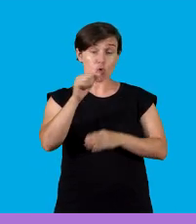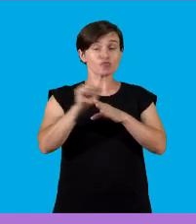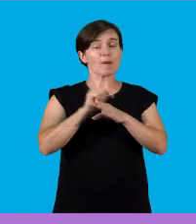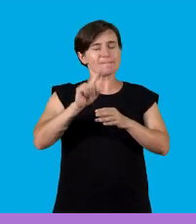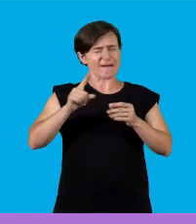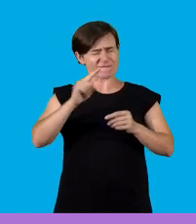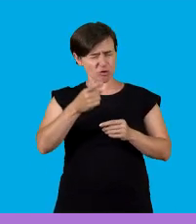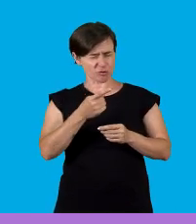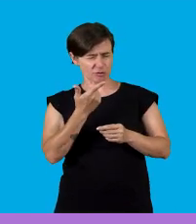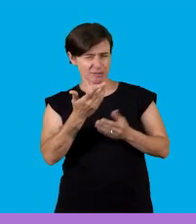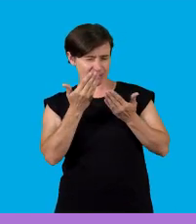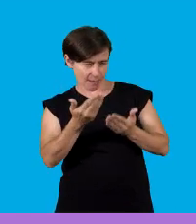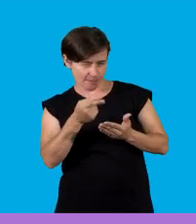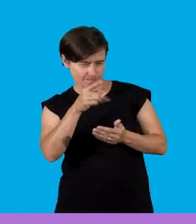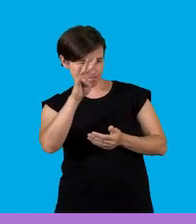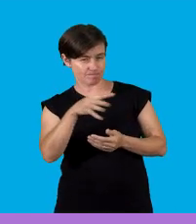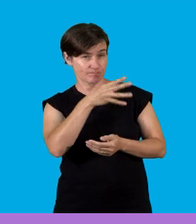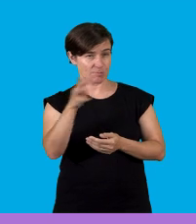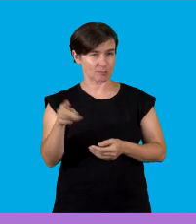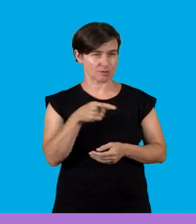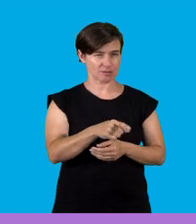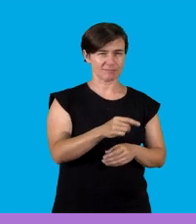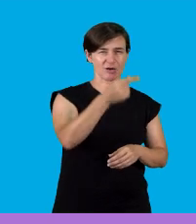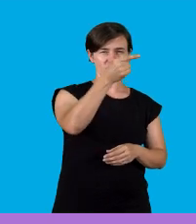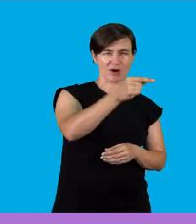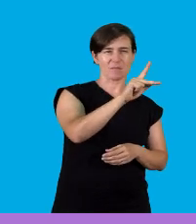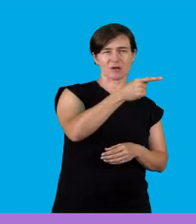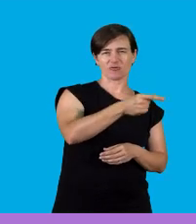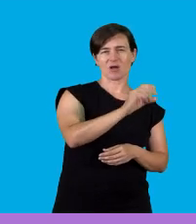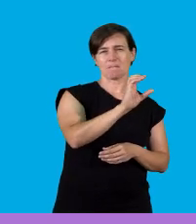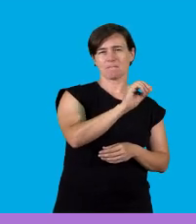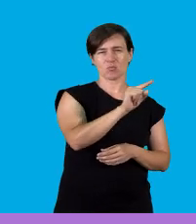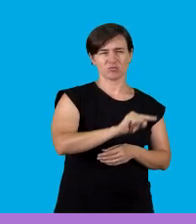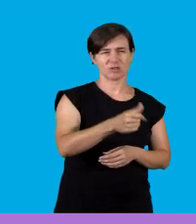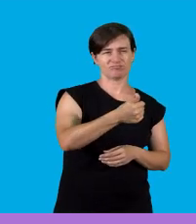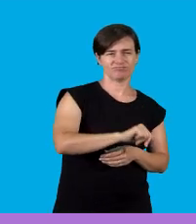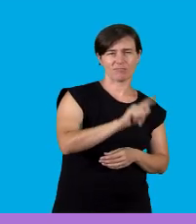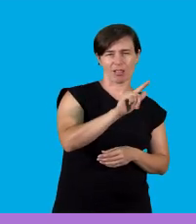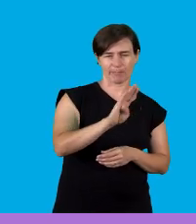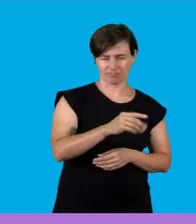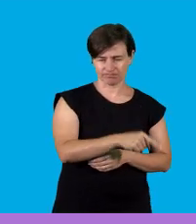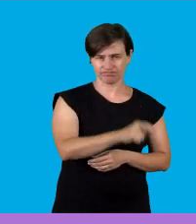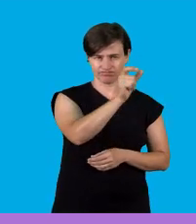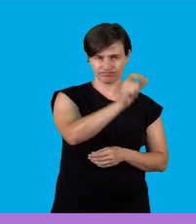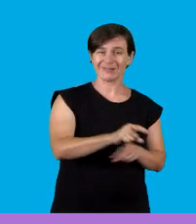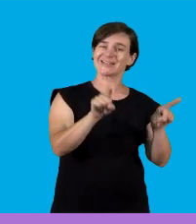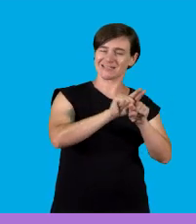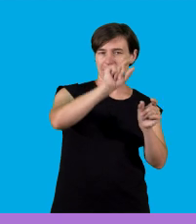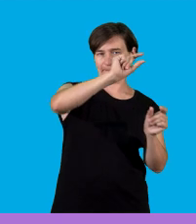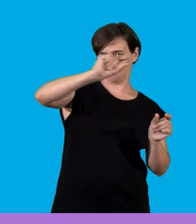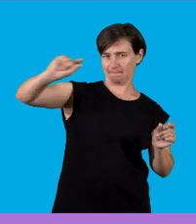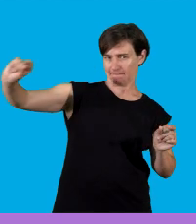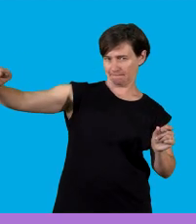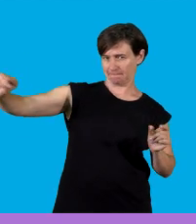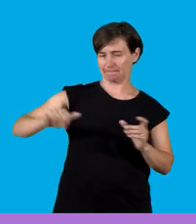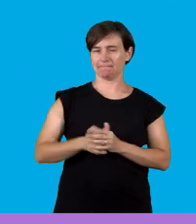happening first. Here I have my kilogram, grams, ounces, pounds, as well as the same here,